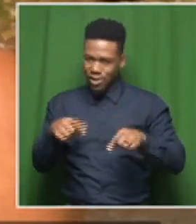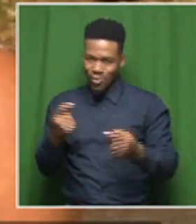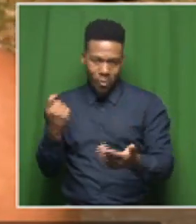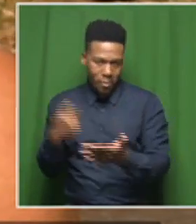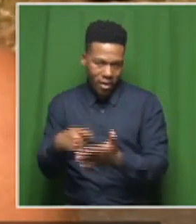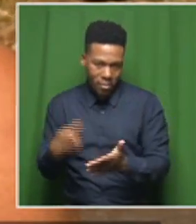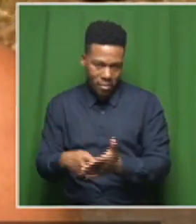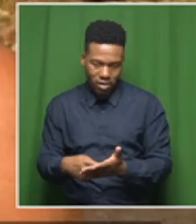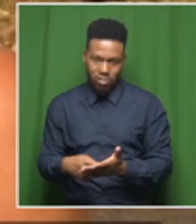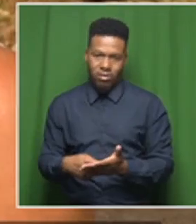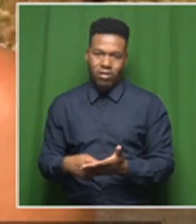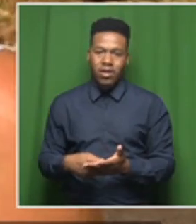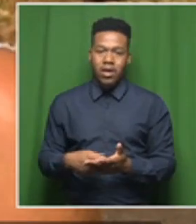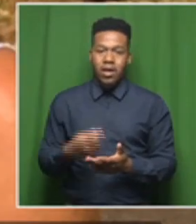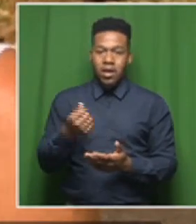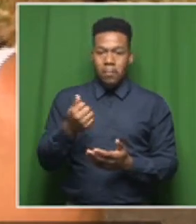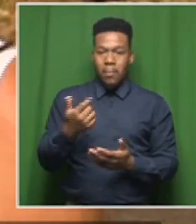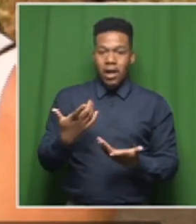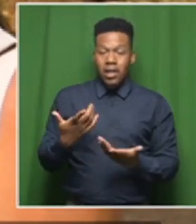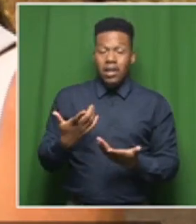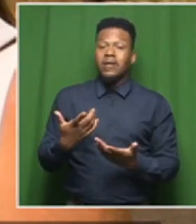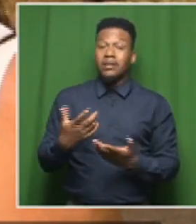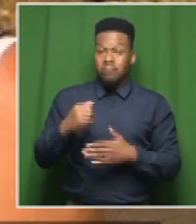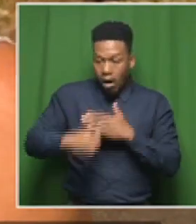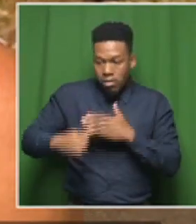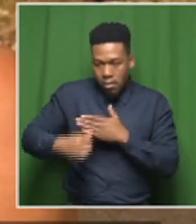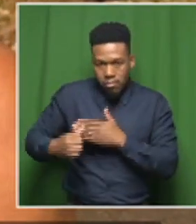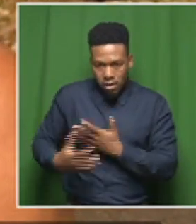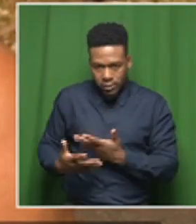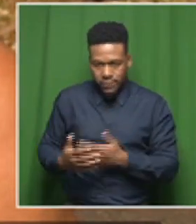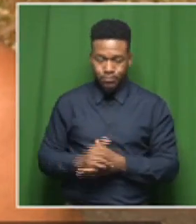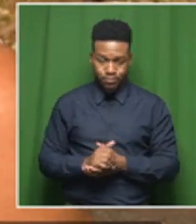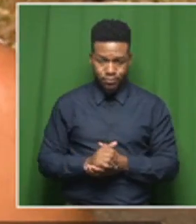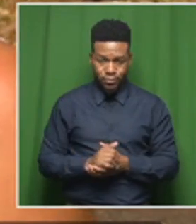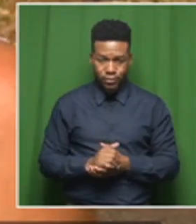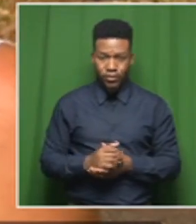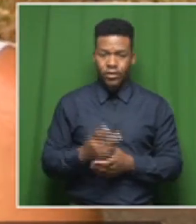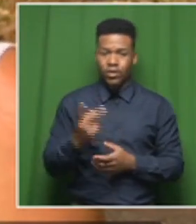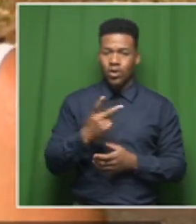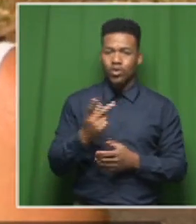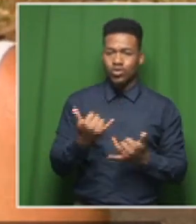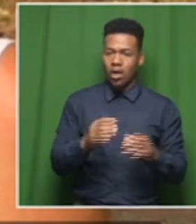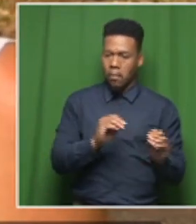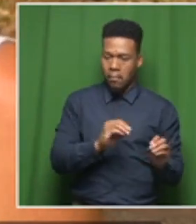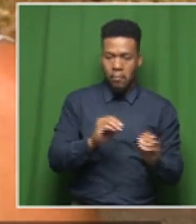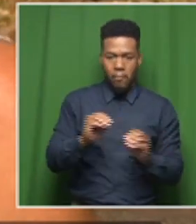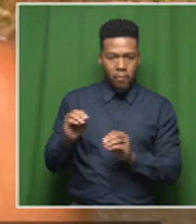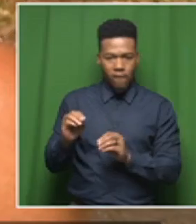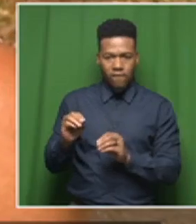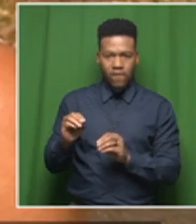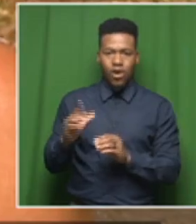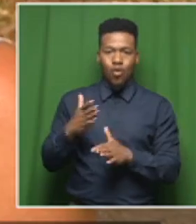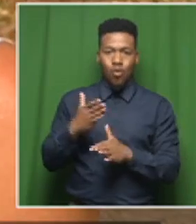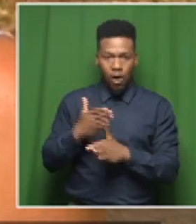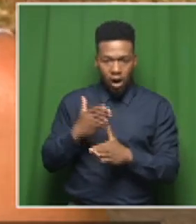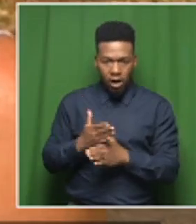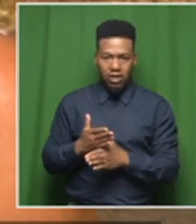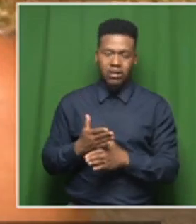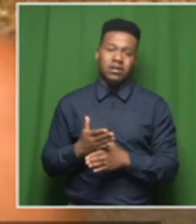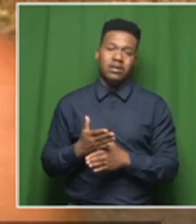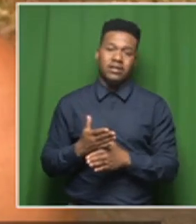increase in payment, the monthly premium. And then obviously moving work-wise, they